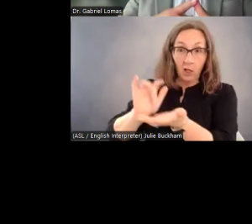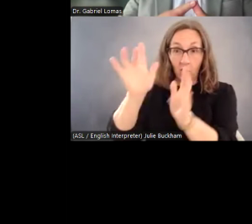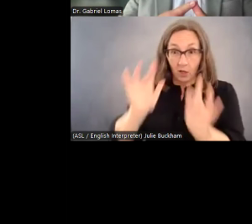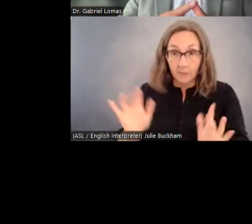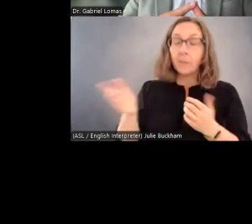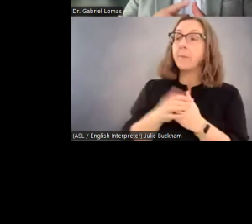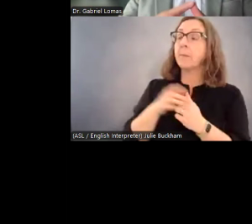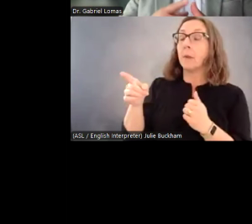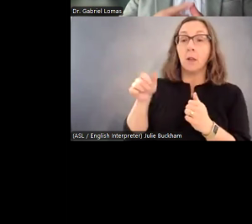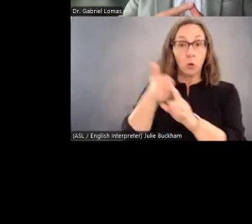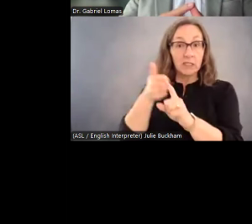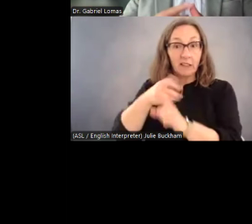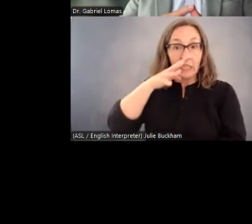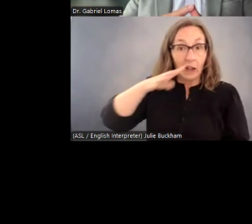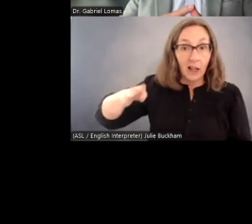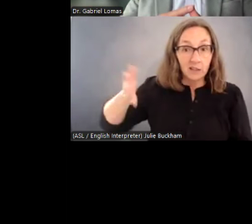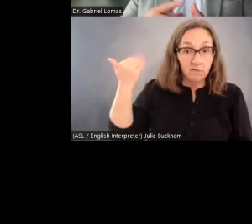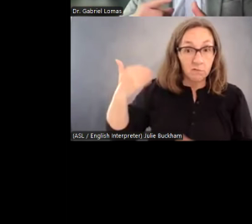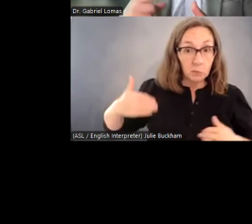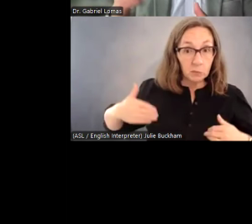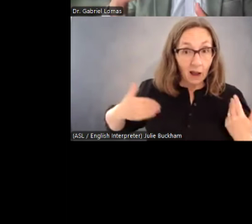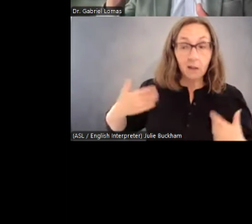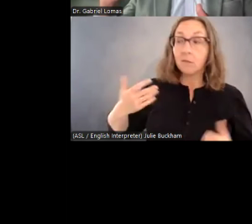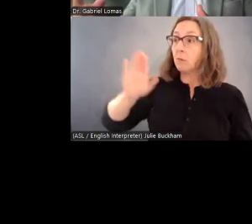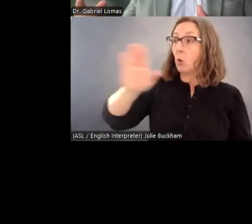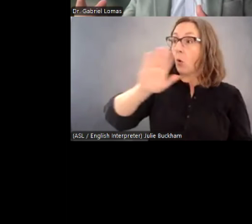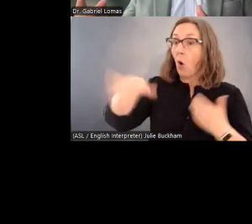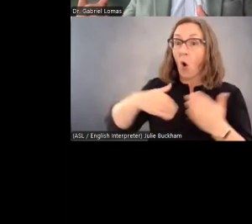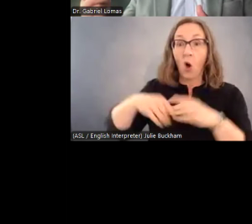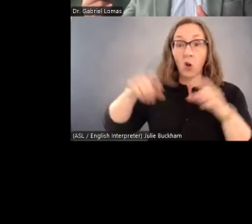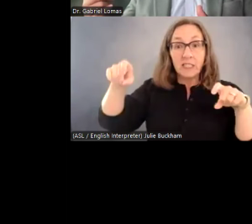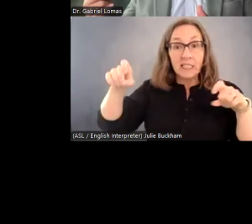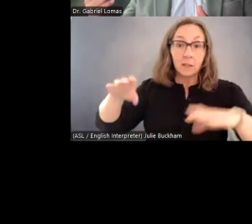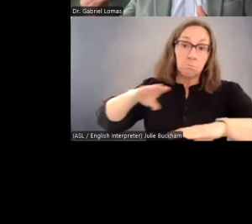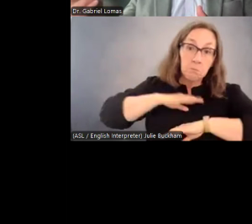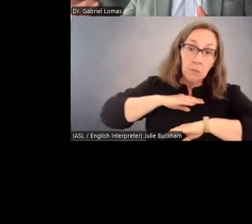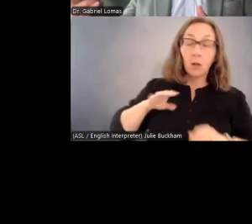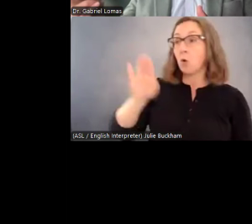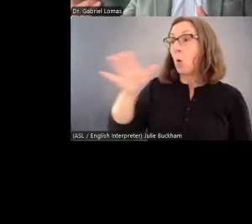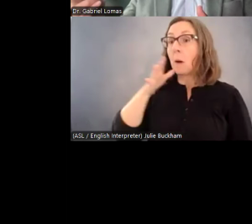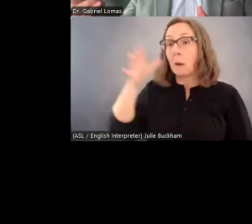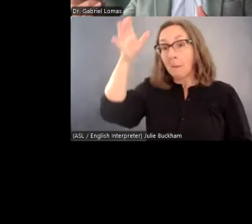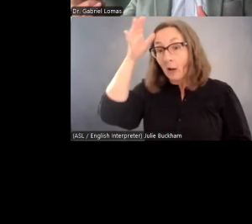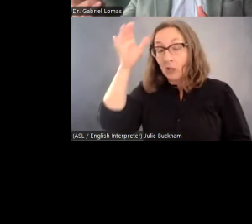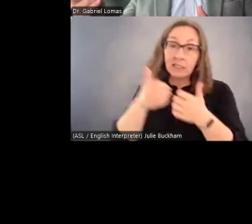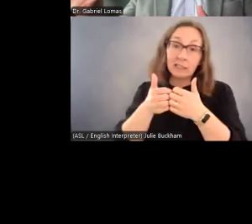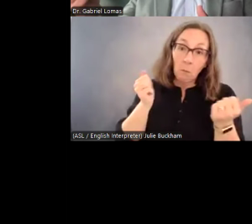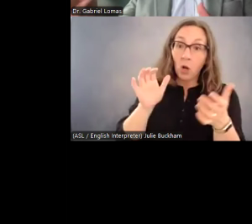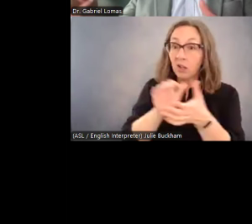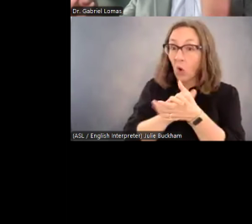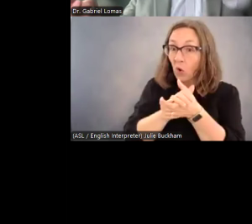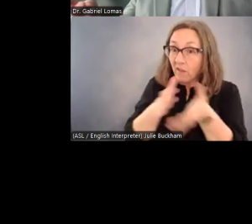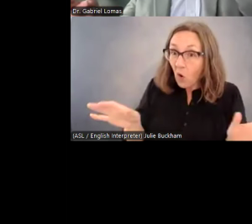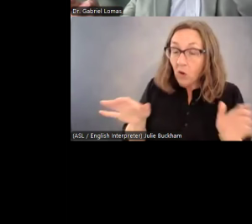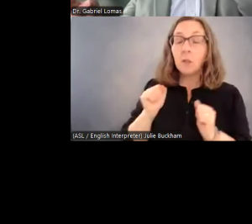you neglected when you were younger? Did you have your basic needs met? Were your parents separated or divorced? Did you witness violence? Was